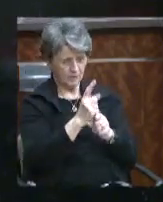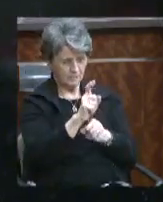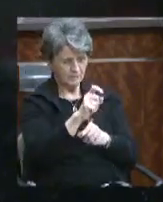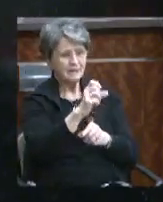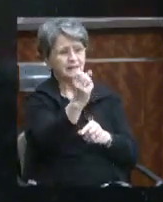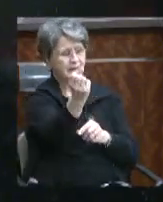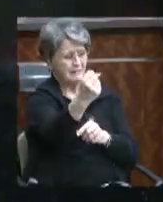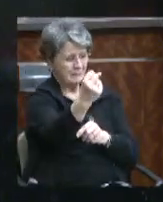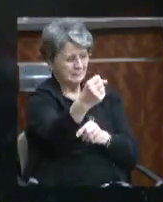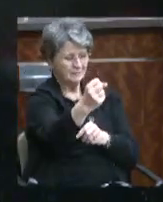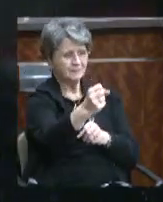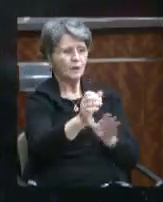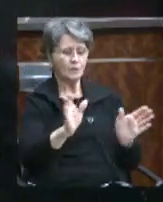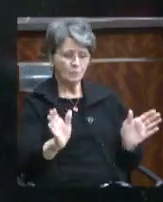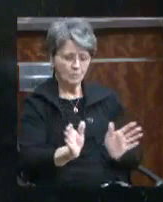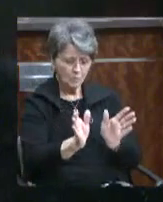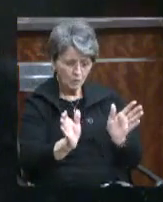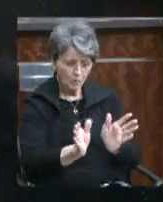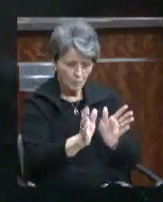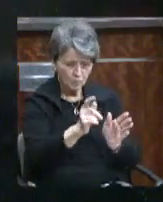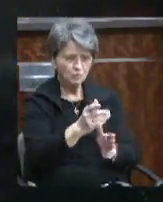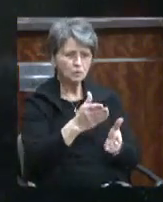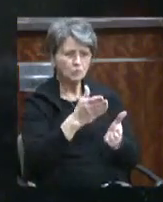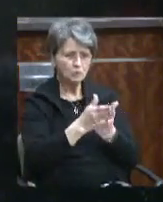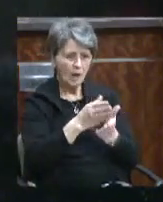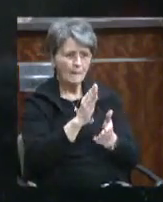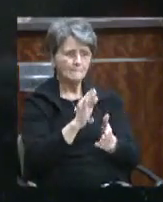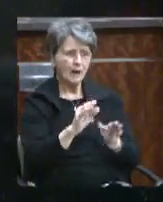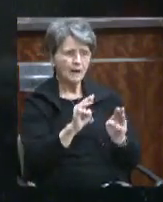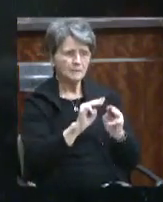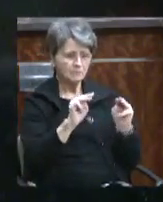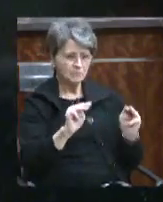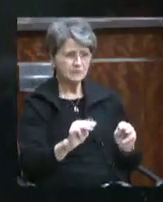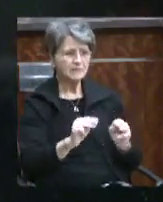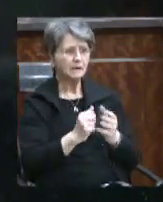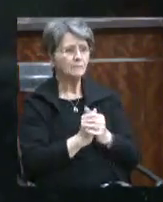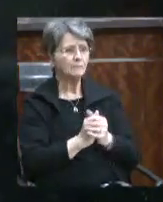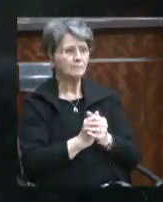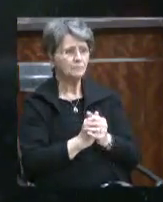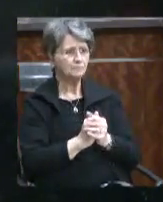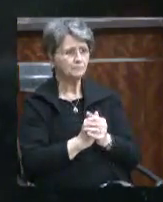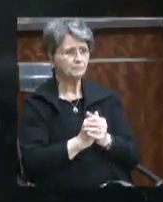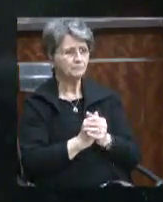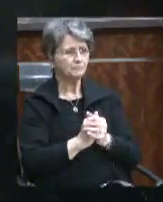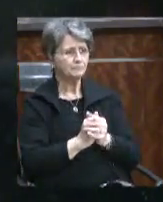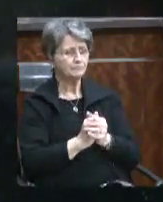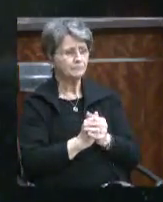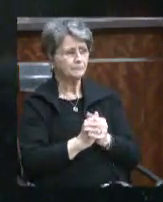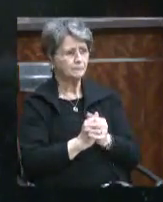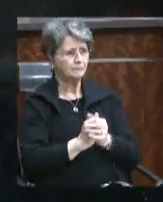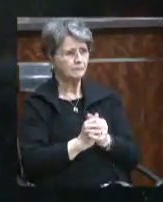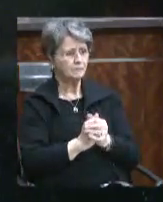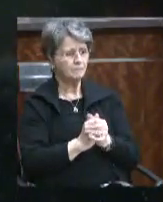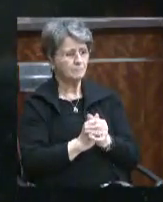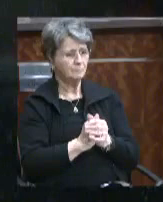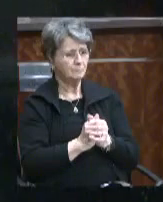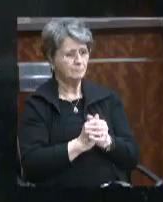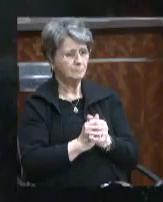you to stop by the museum, take a look at that, and patronize the museum, and